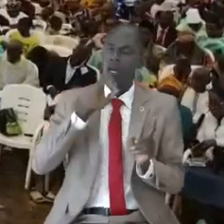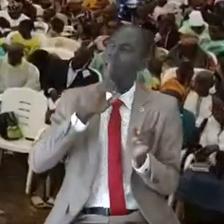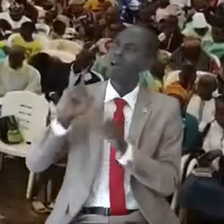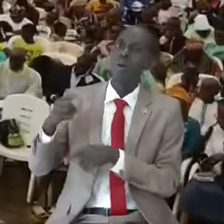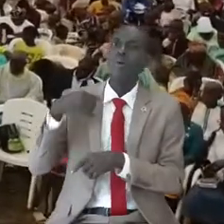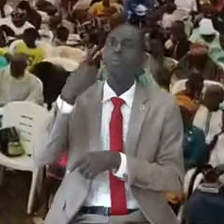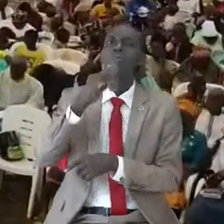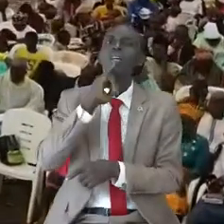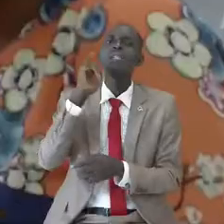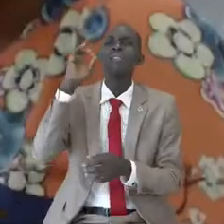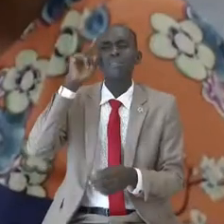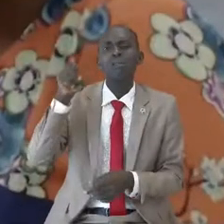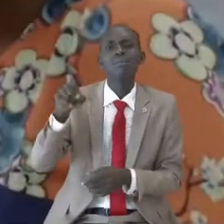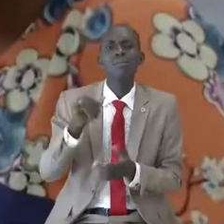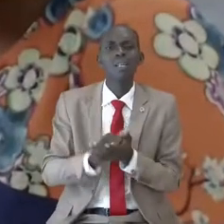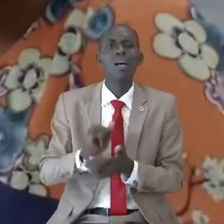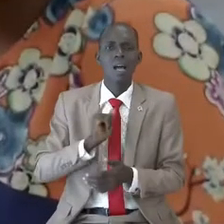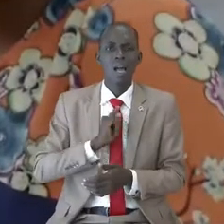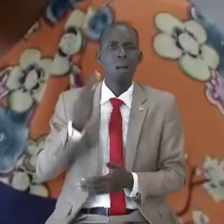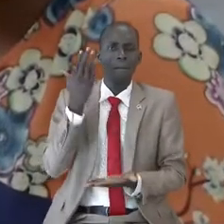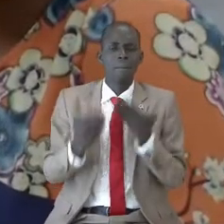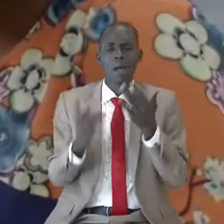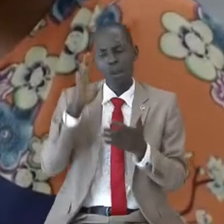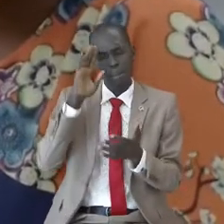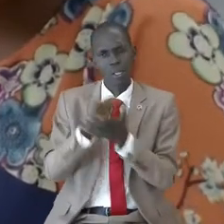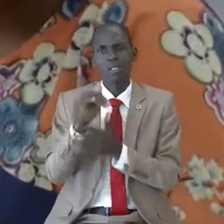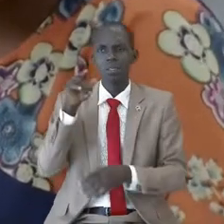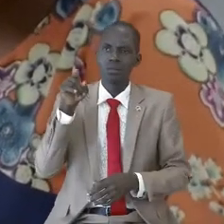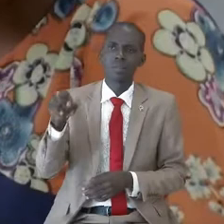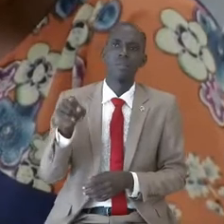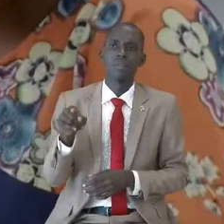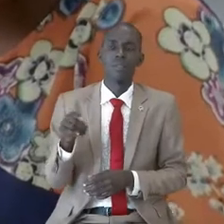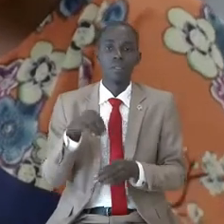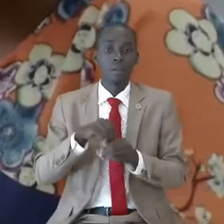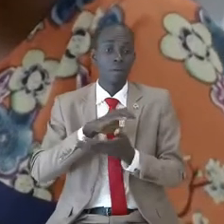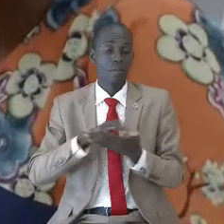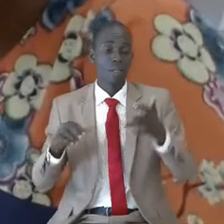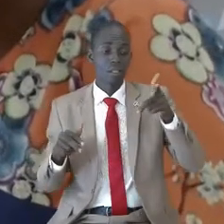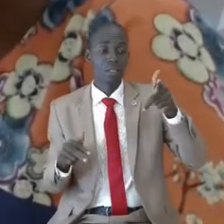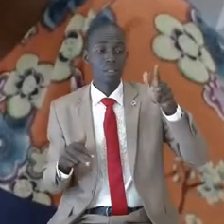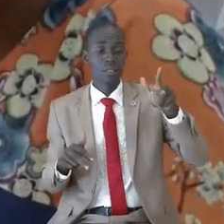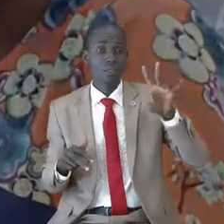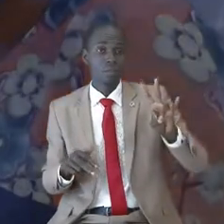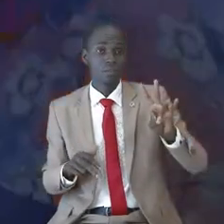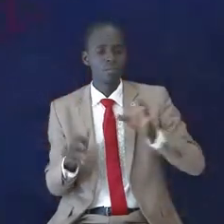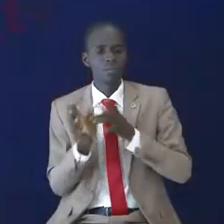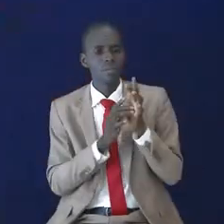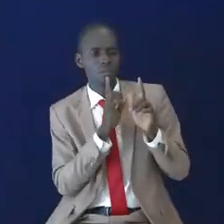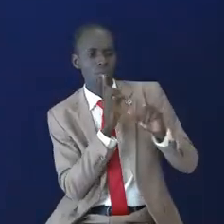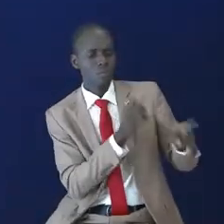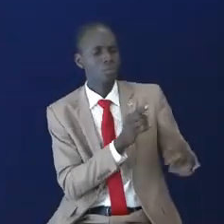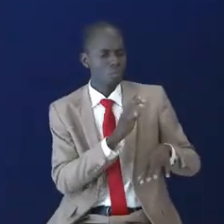Lord, that I might believe on him? Verse 37, Jesus says unto